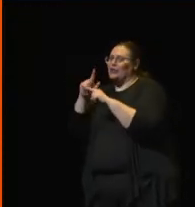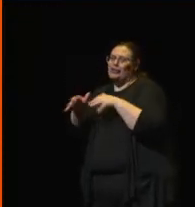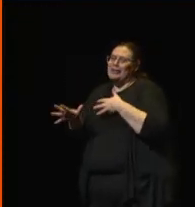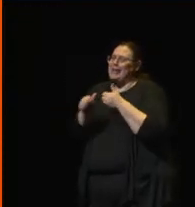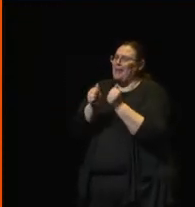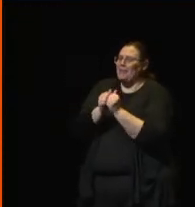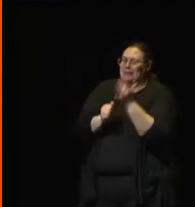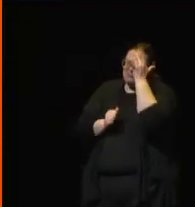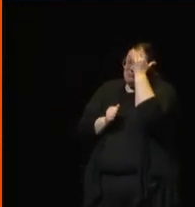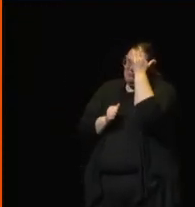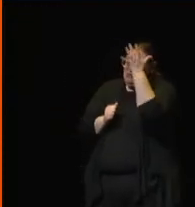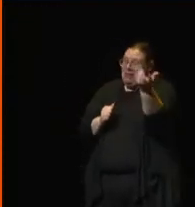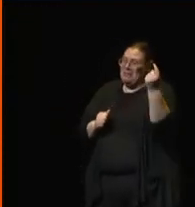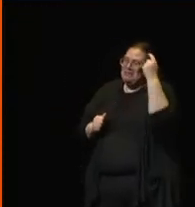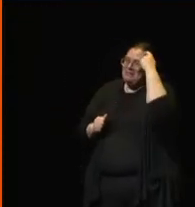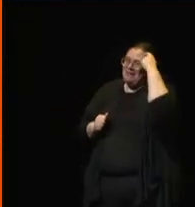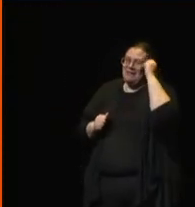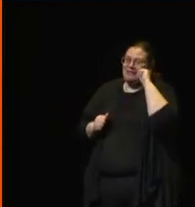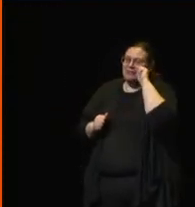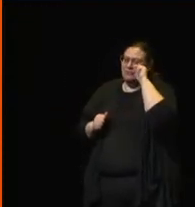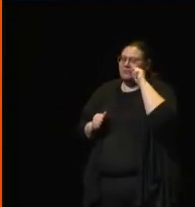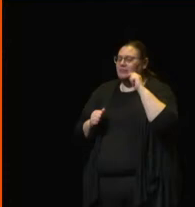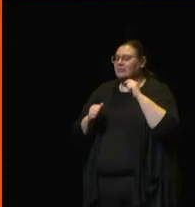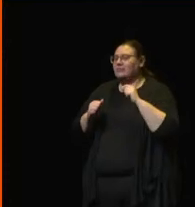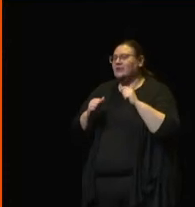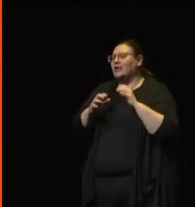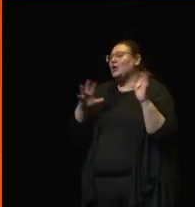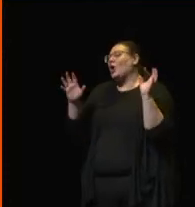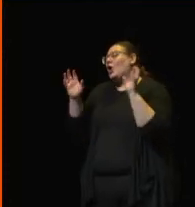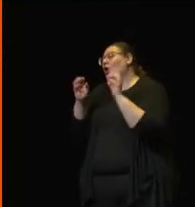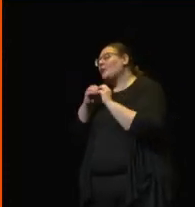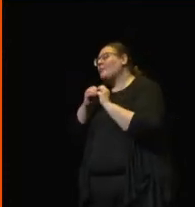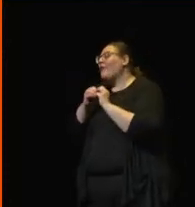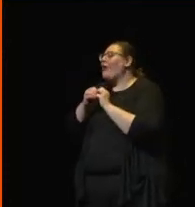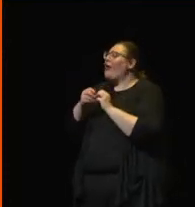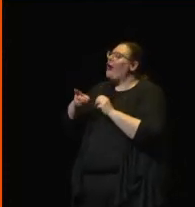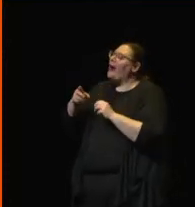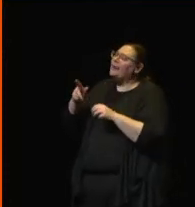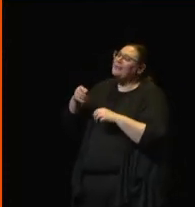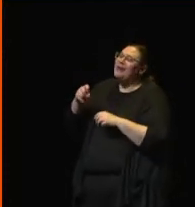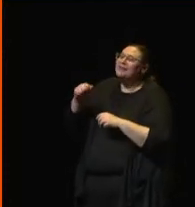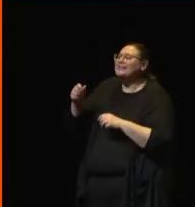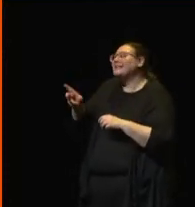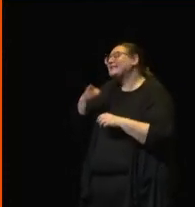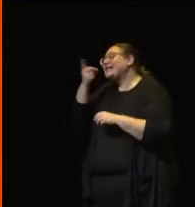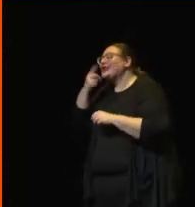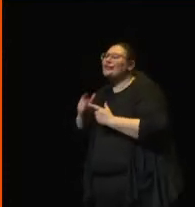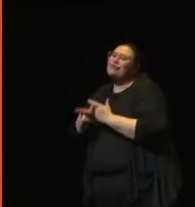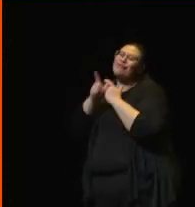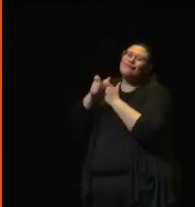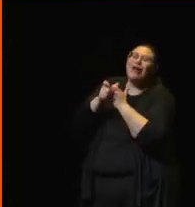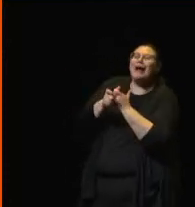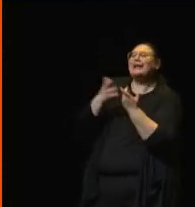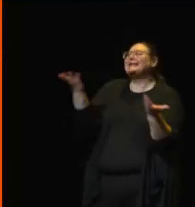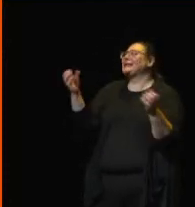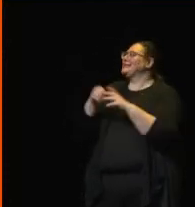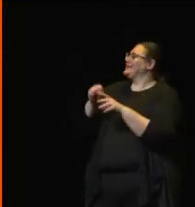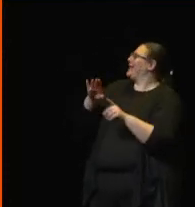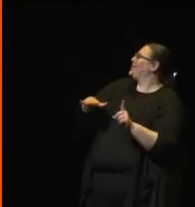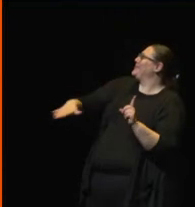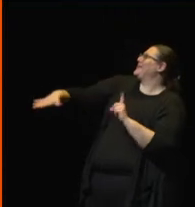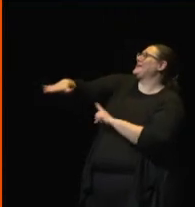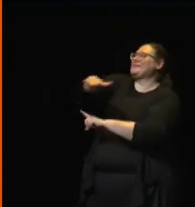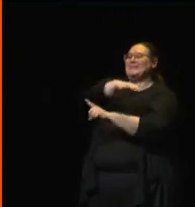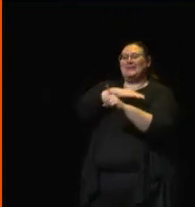brilliant mind. There would be no more pasta dinners and no more runs against the Santa Barbara landscape. Ady